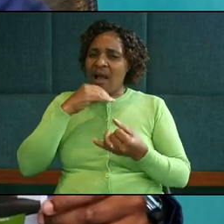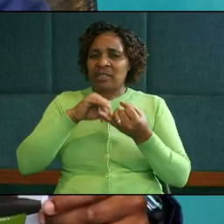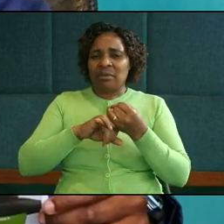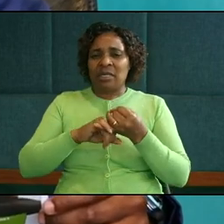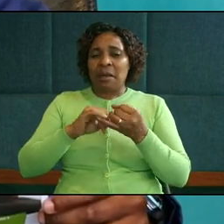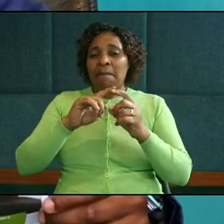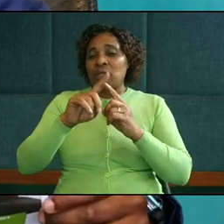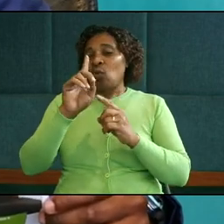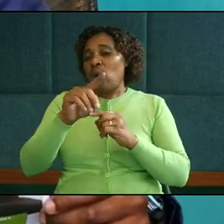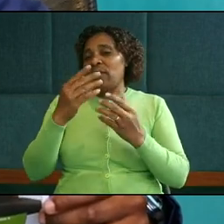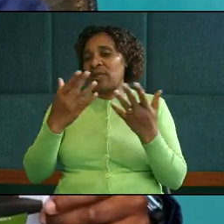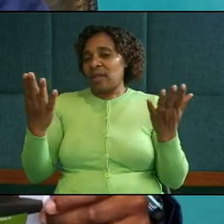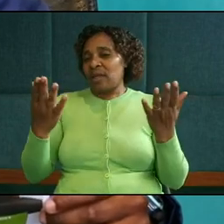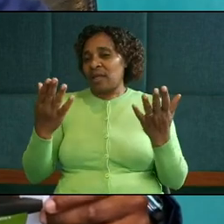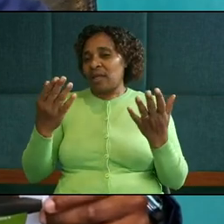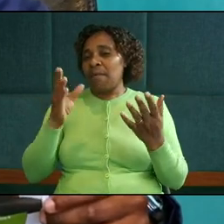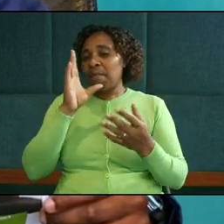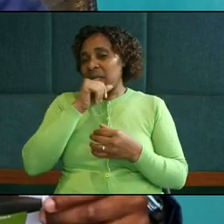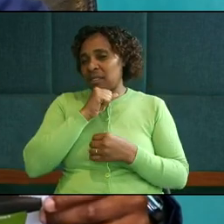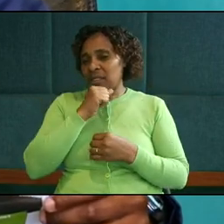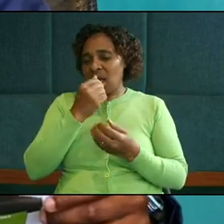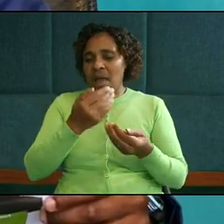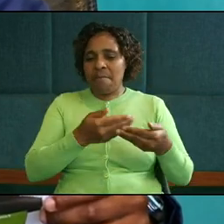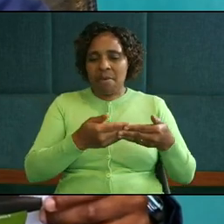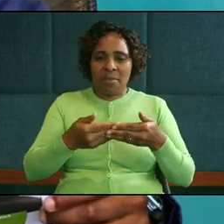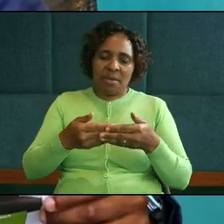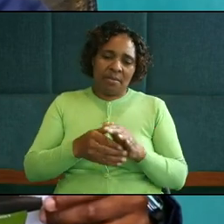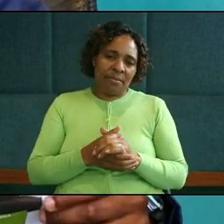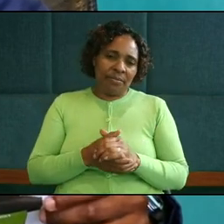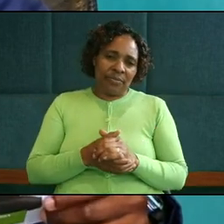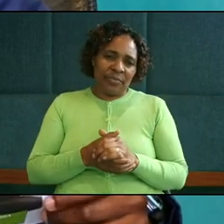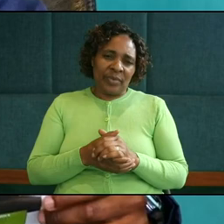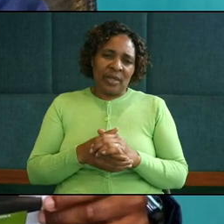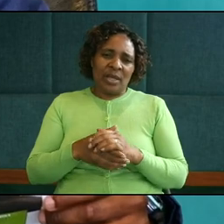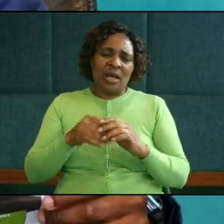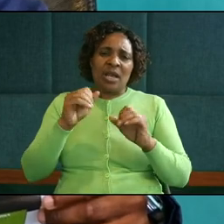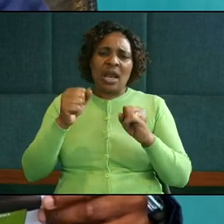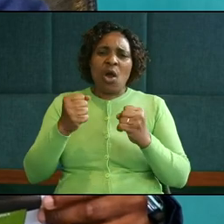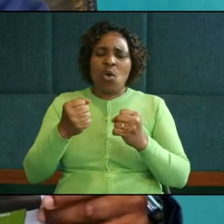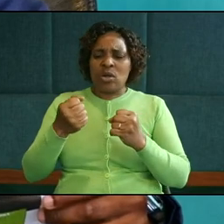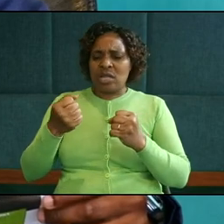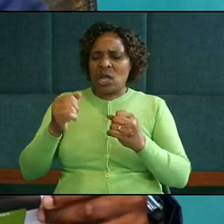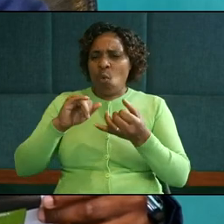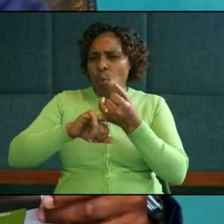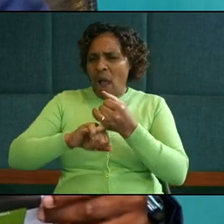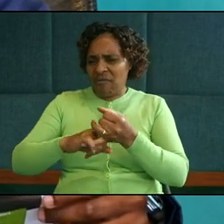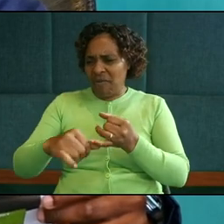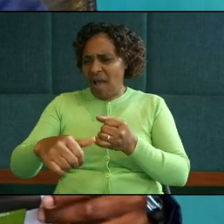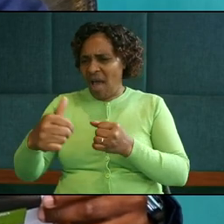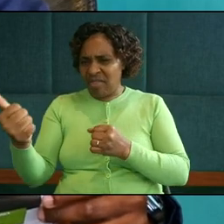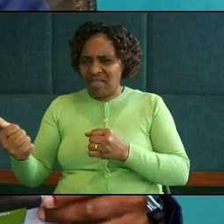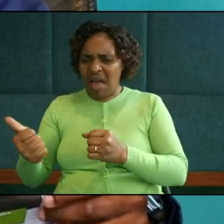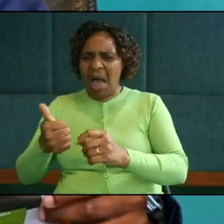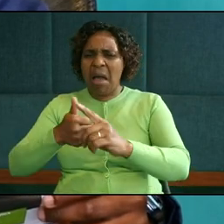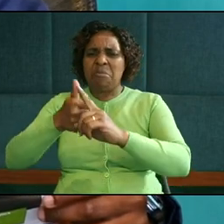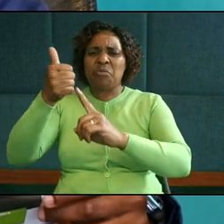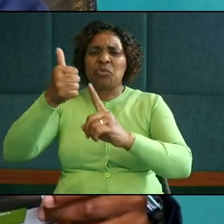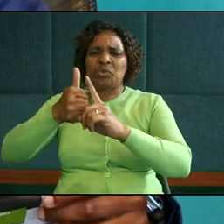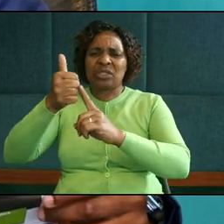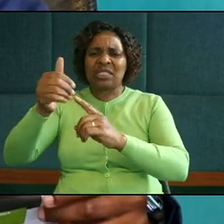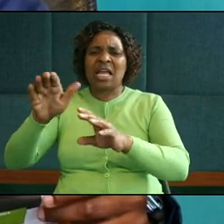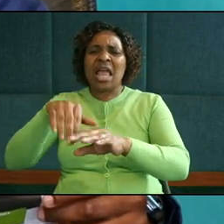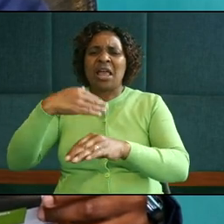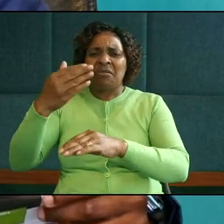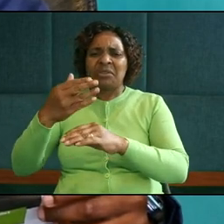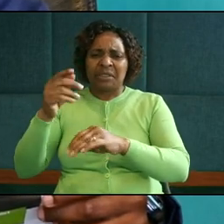didn't have, and that was a child, you know. And as a result, you know, her co-wife mocked her every